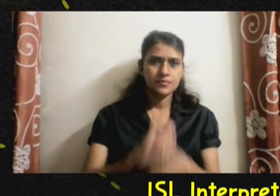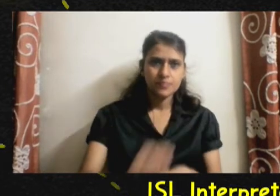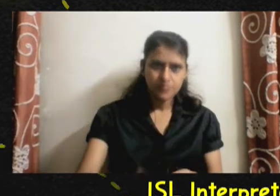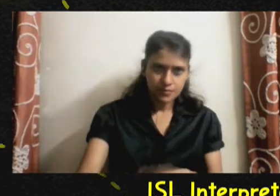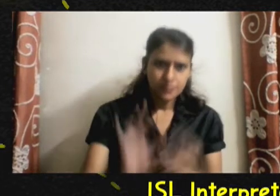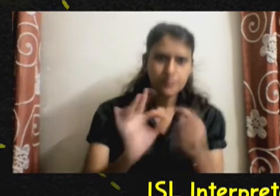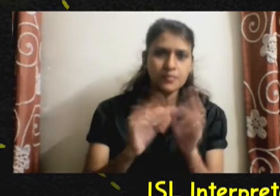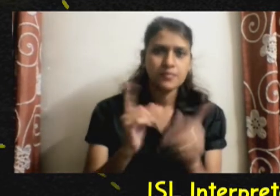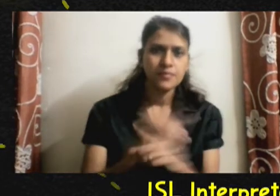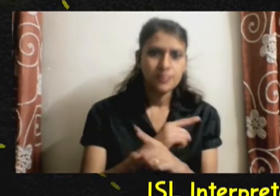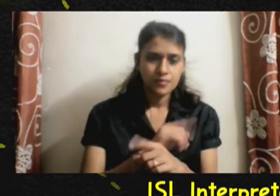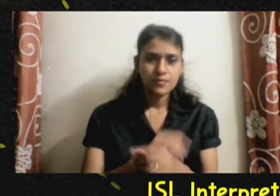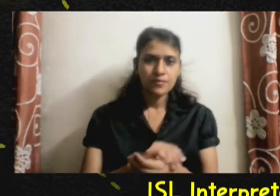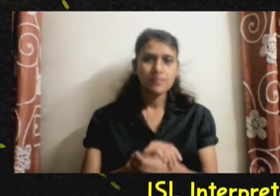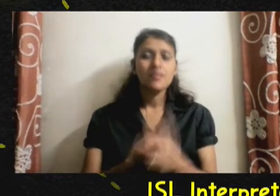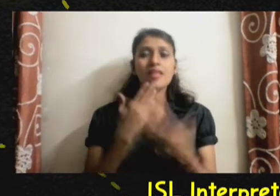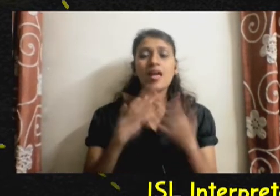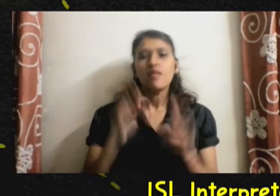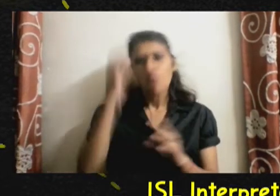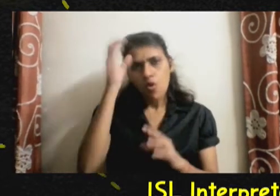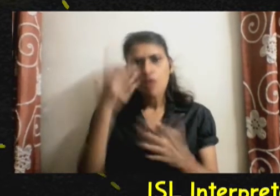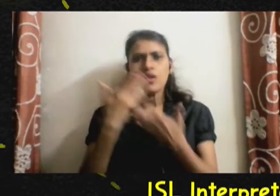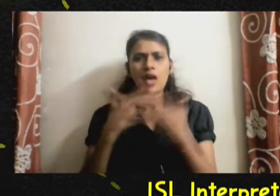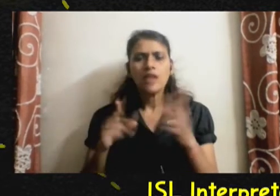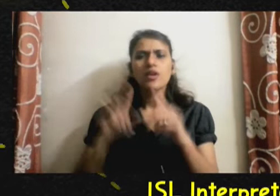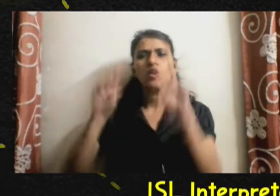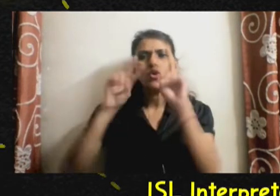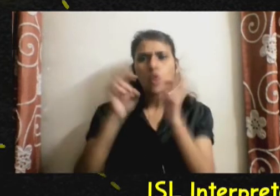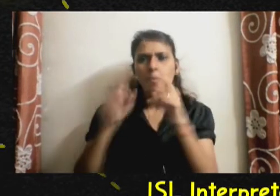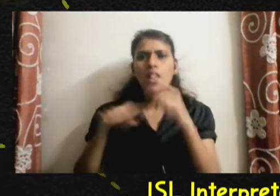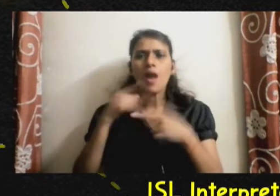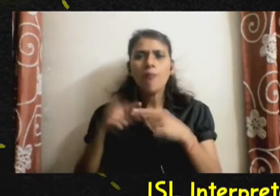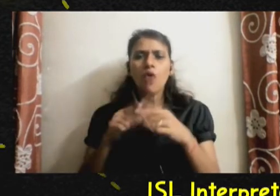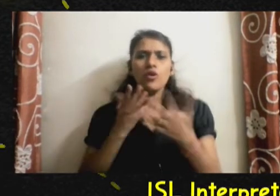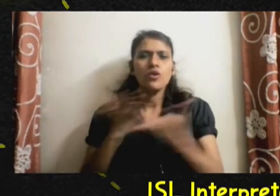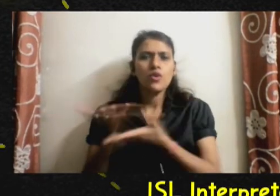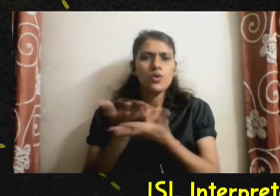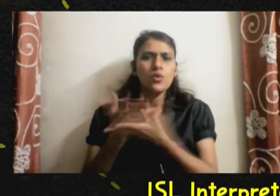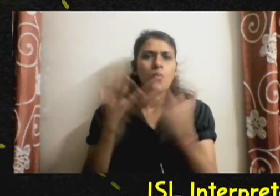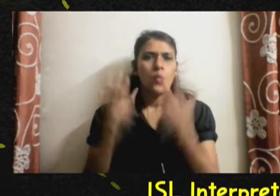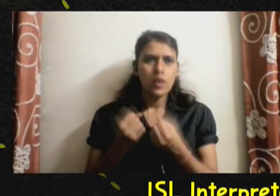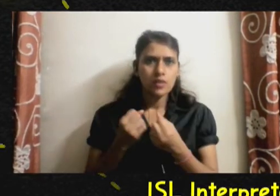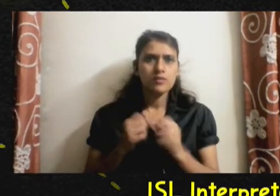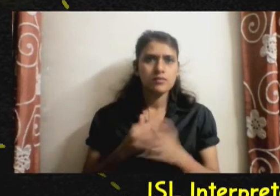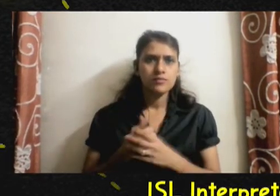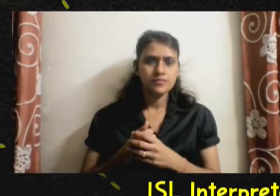might be. So, if there is no recorded,